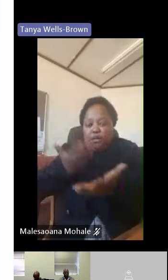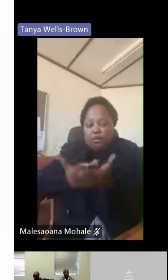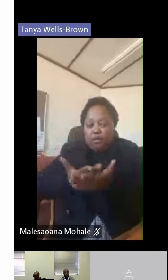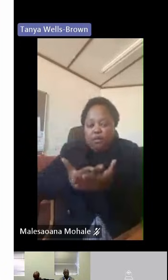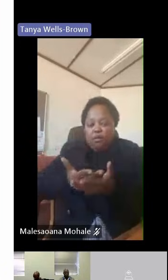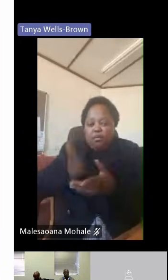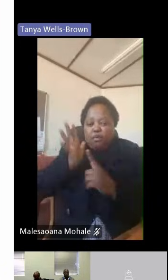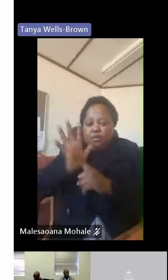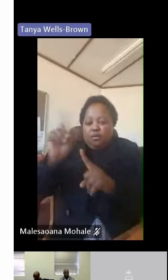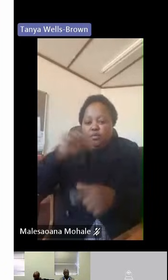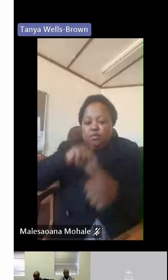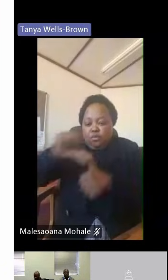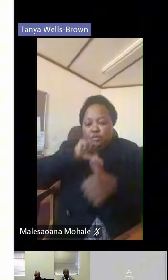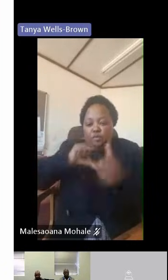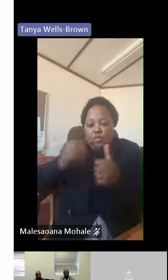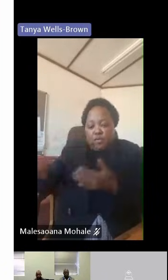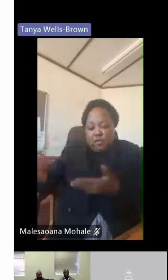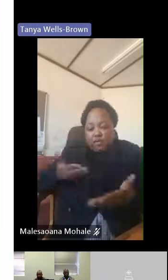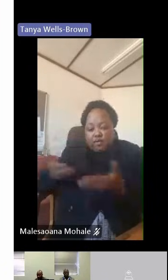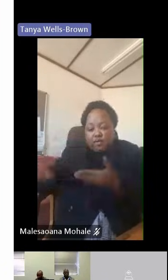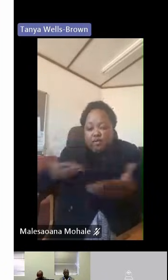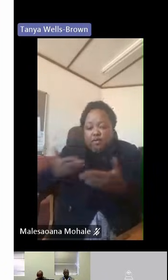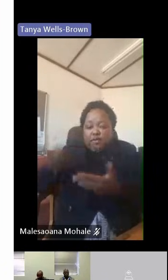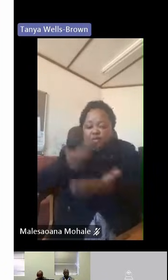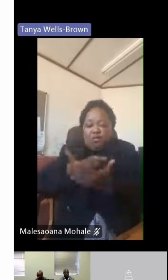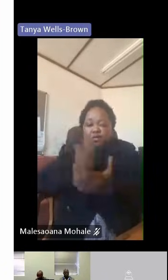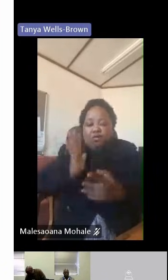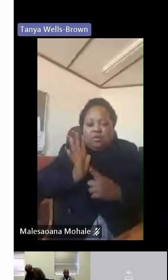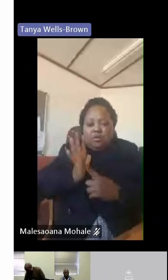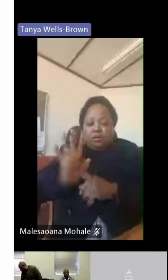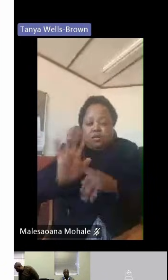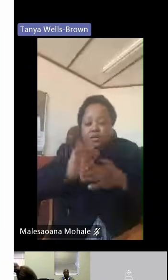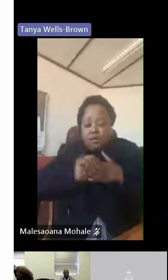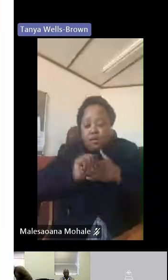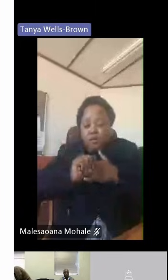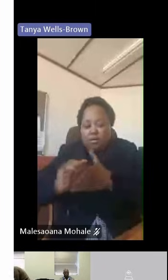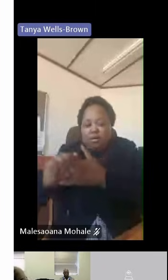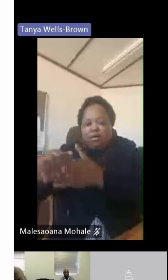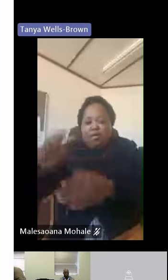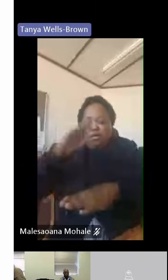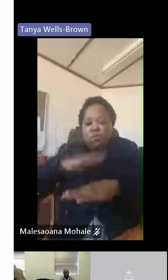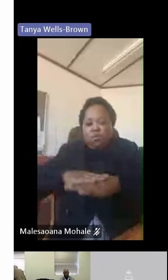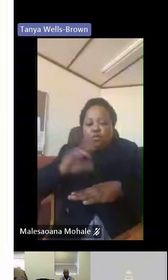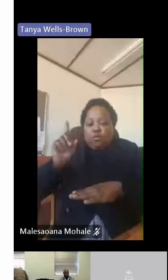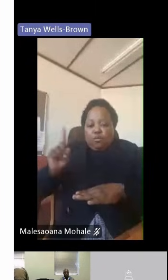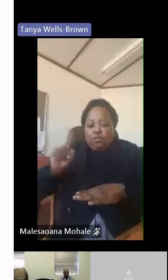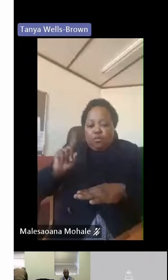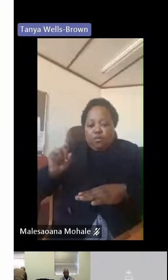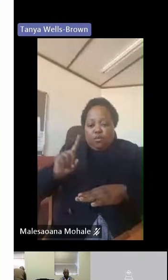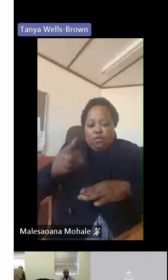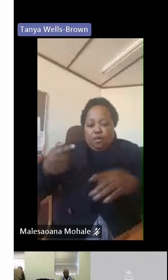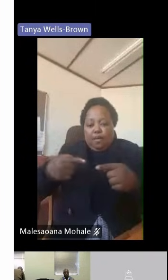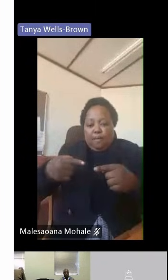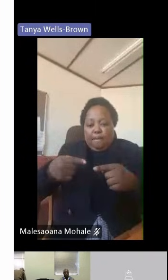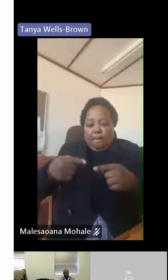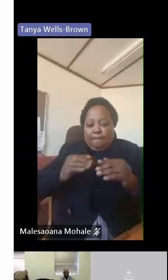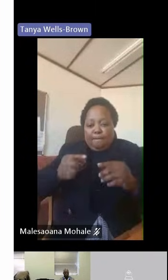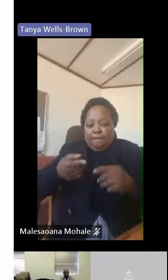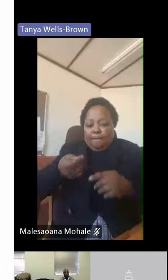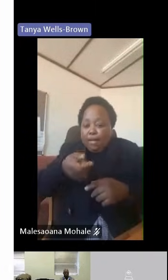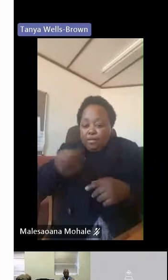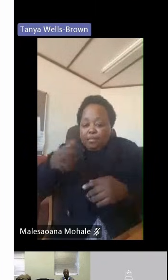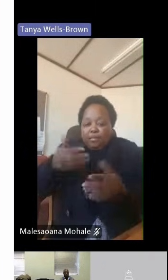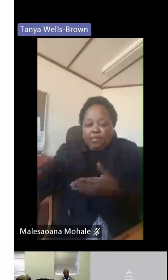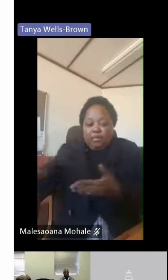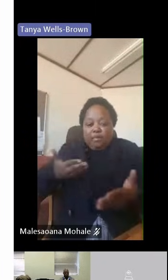has their guidance of these sort of minimal services that are to be provided. But